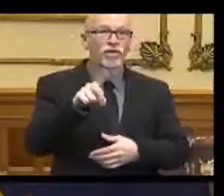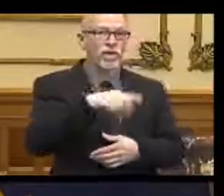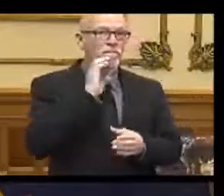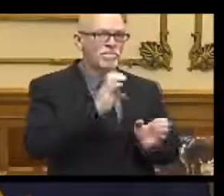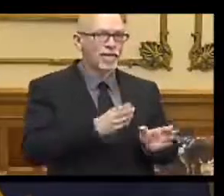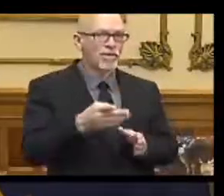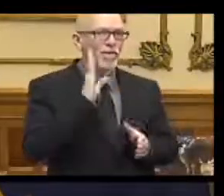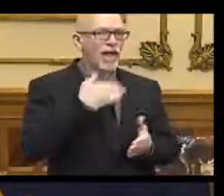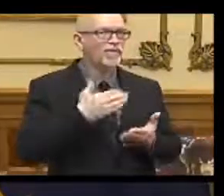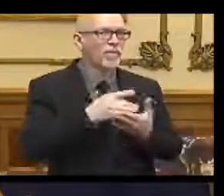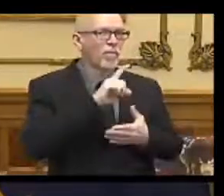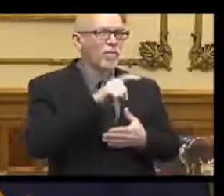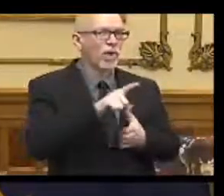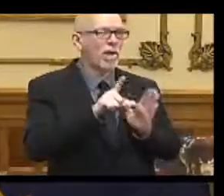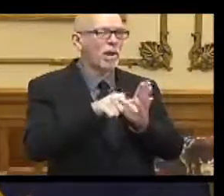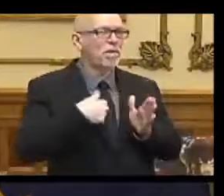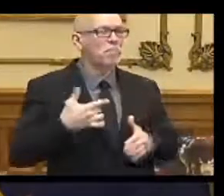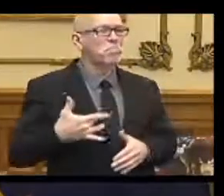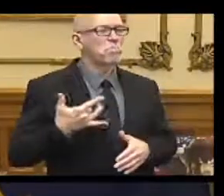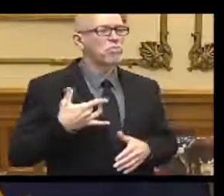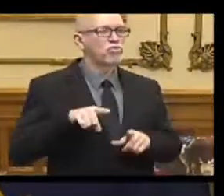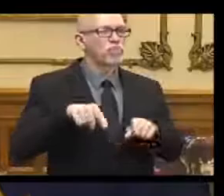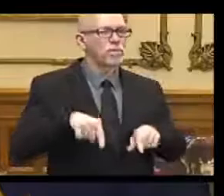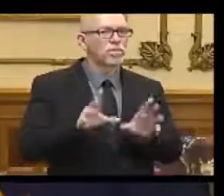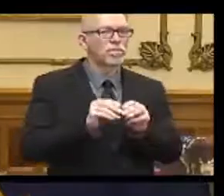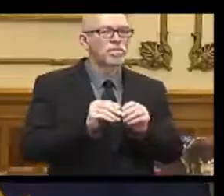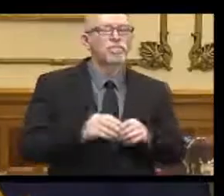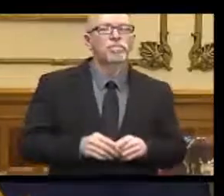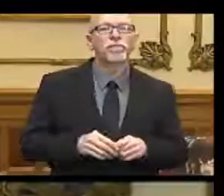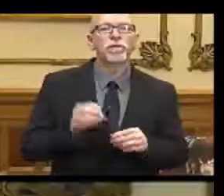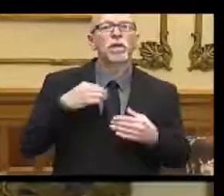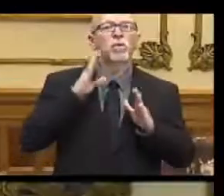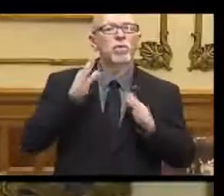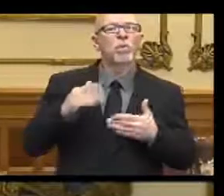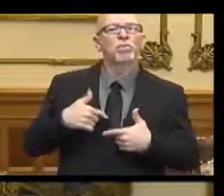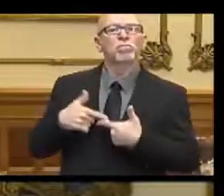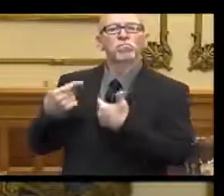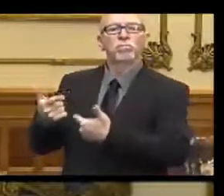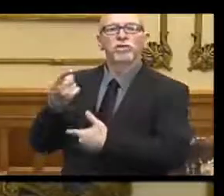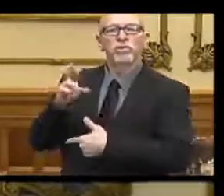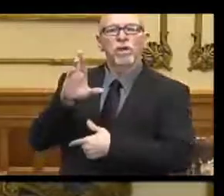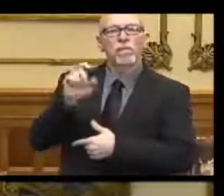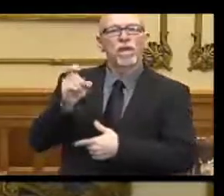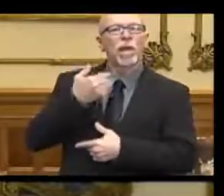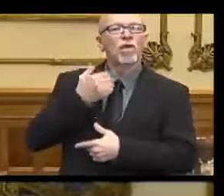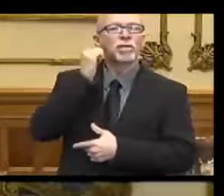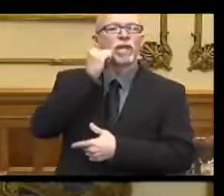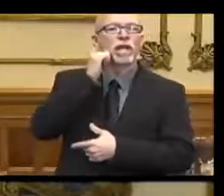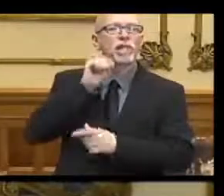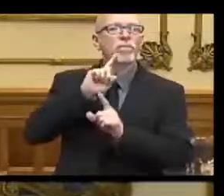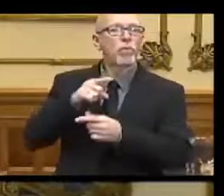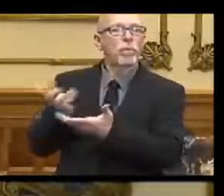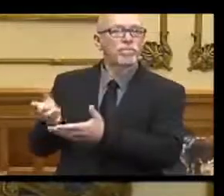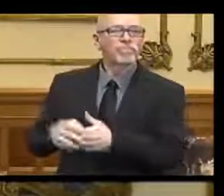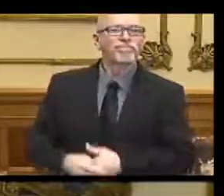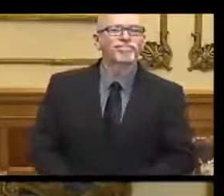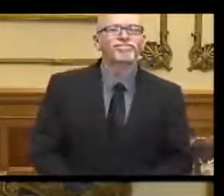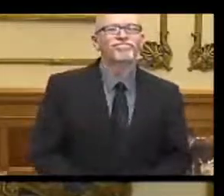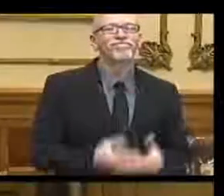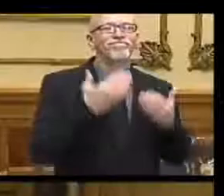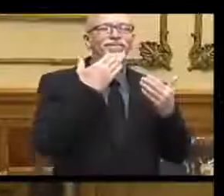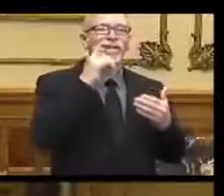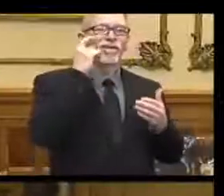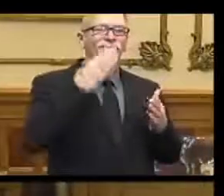get some questions later on today in the conference. And with that, I'll pitch it over to Dr. Box for our daily report. Thank you,